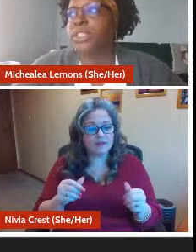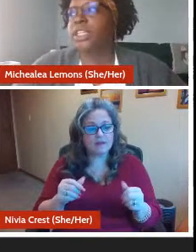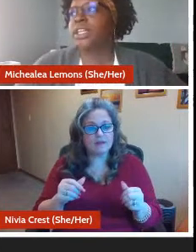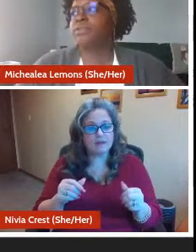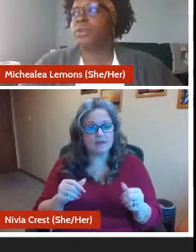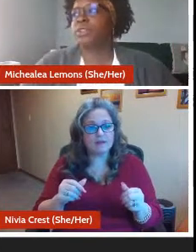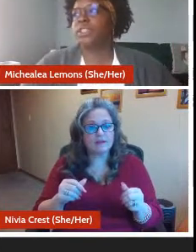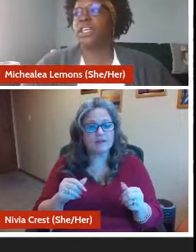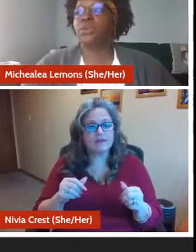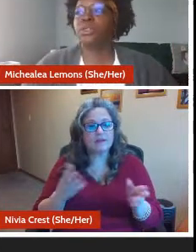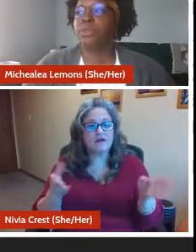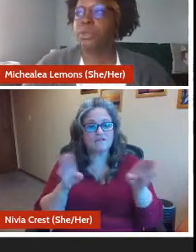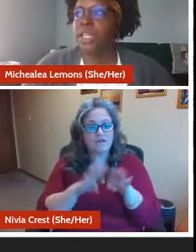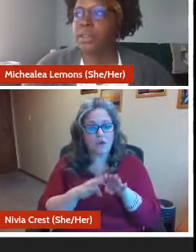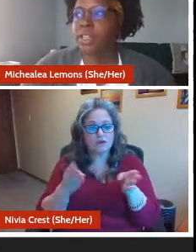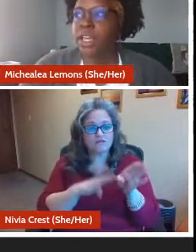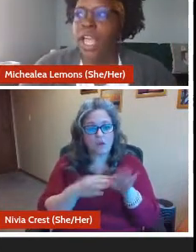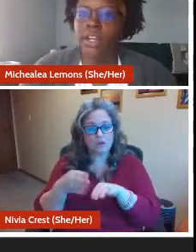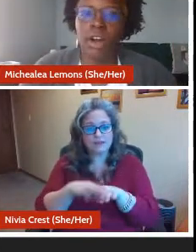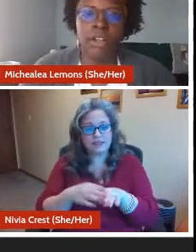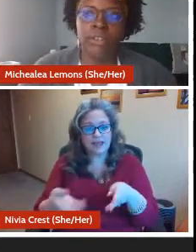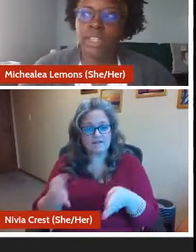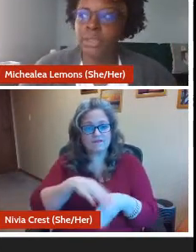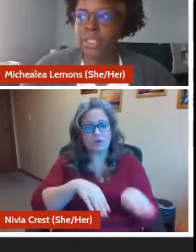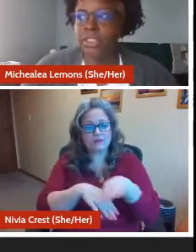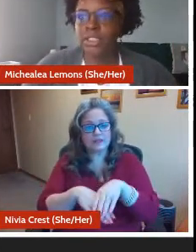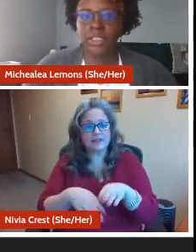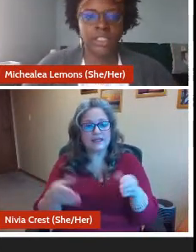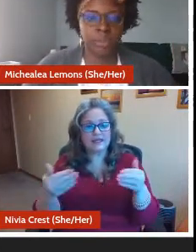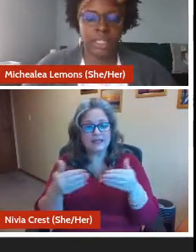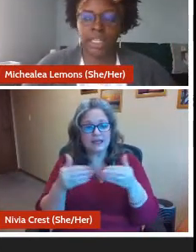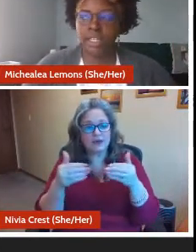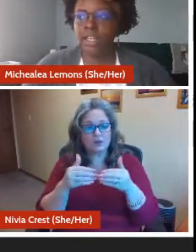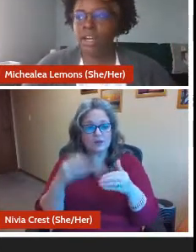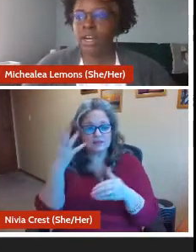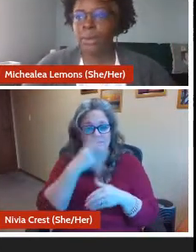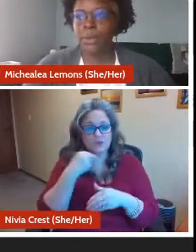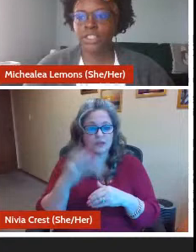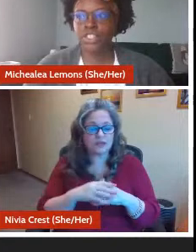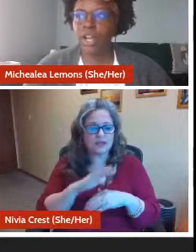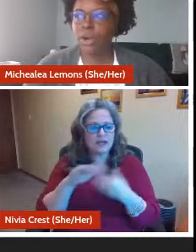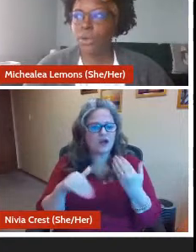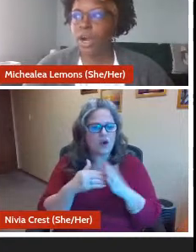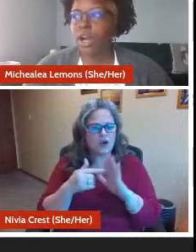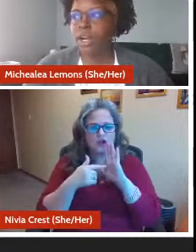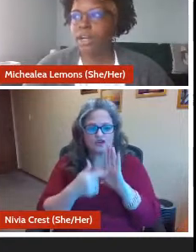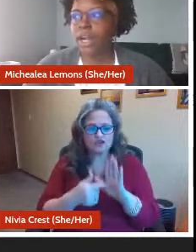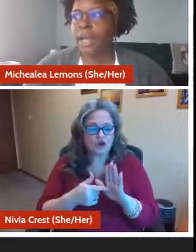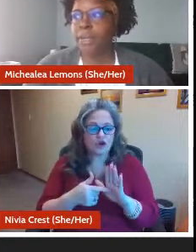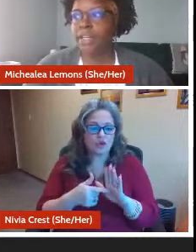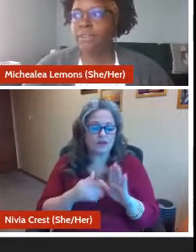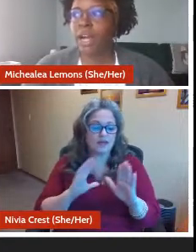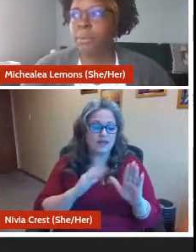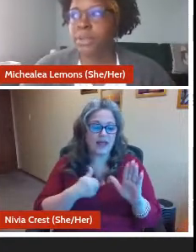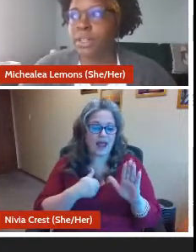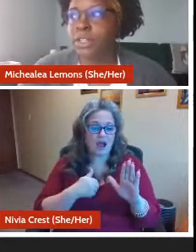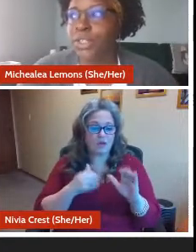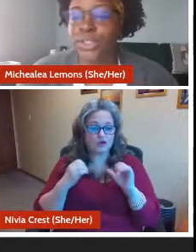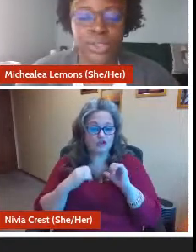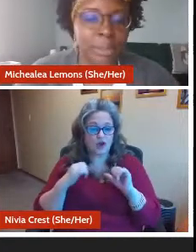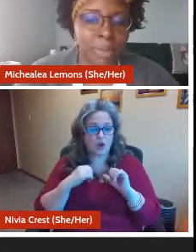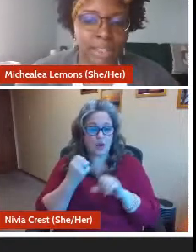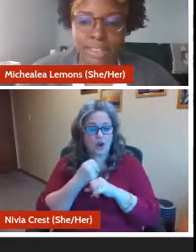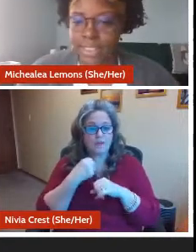fold, folding, and folded equals beauty. And all of these pieces displayed in our show are made of